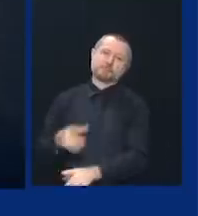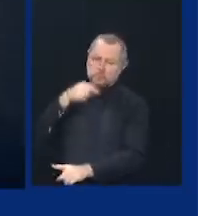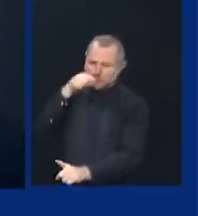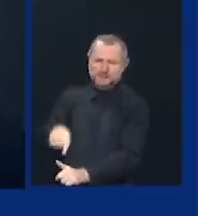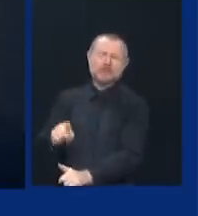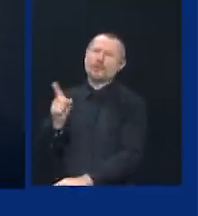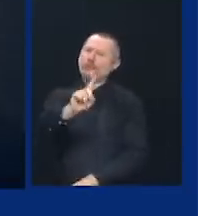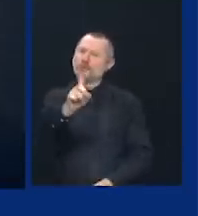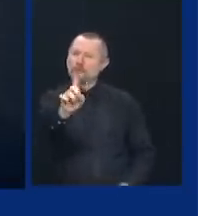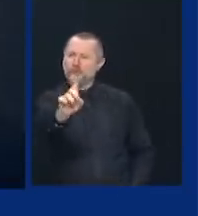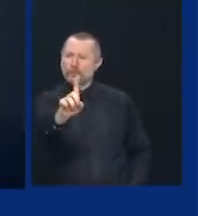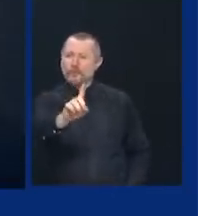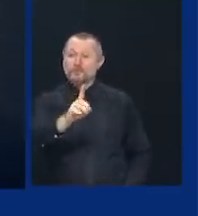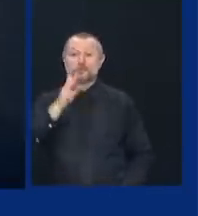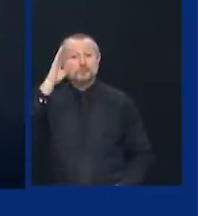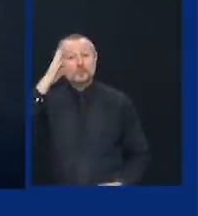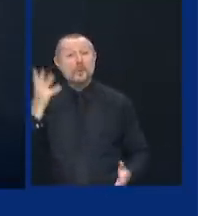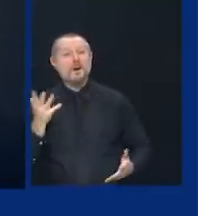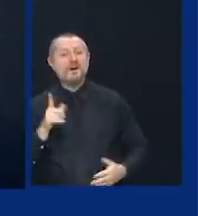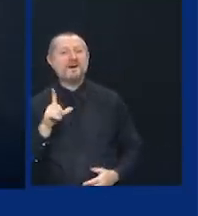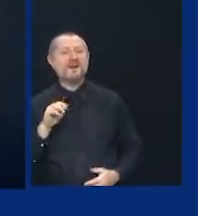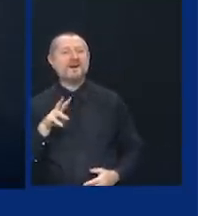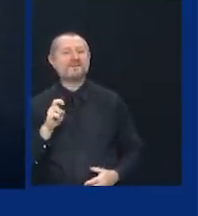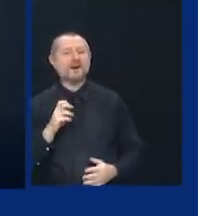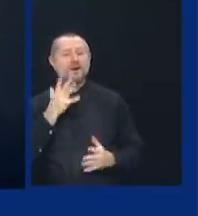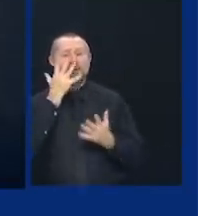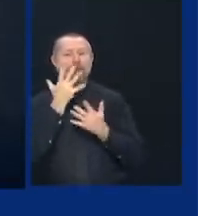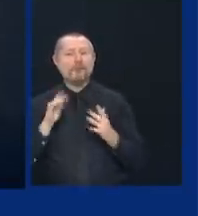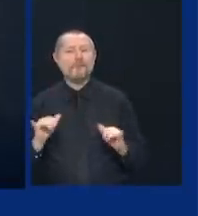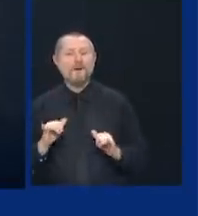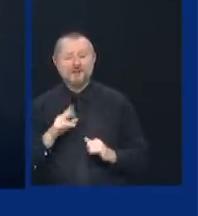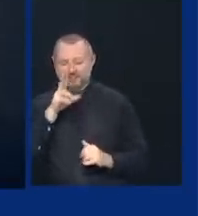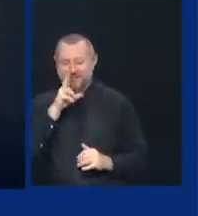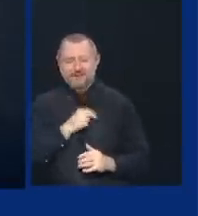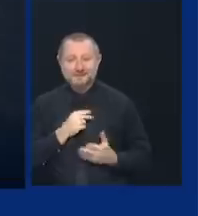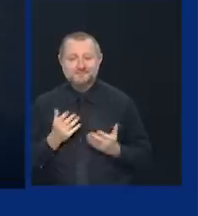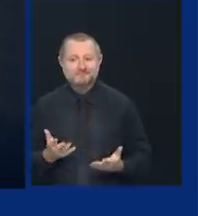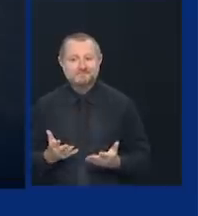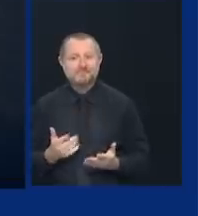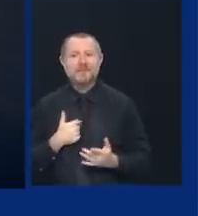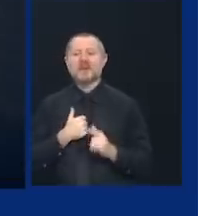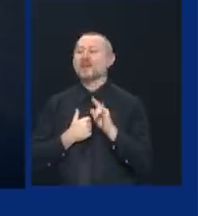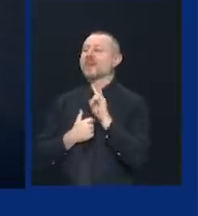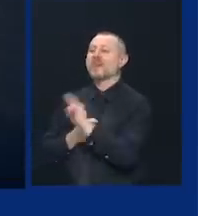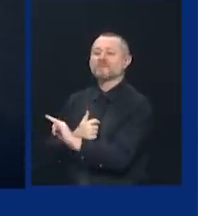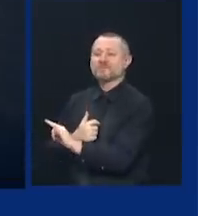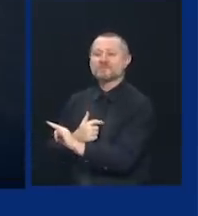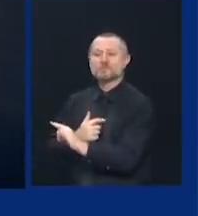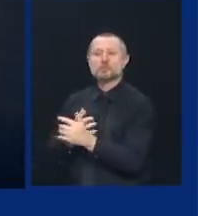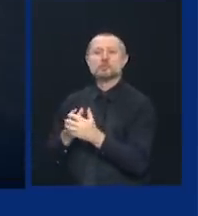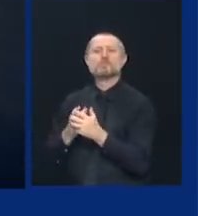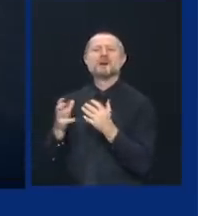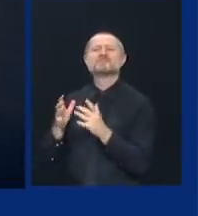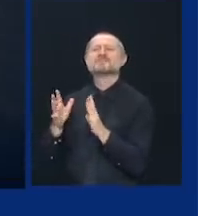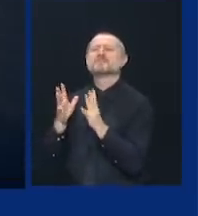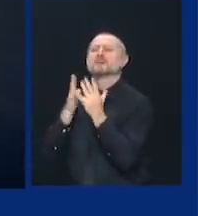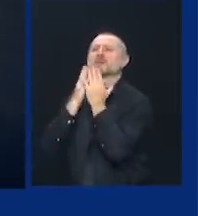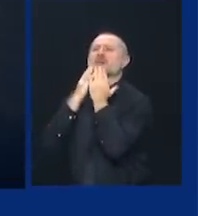You know what love is on Thanksgiving? I love you so much, and I'm so thankful for